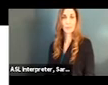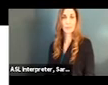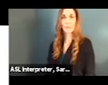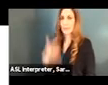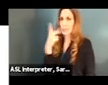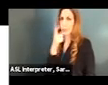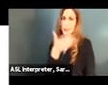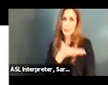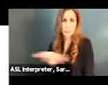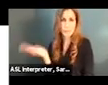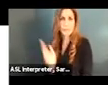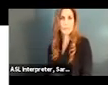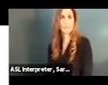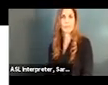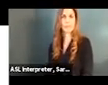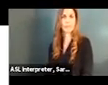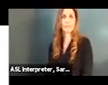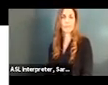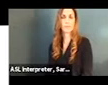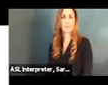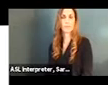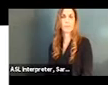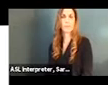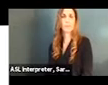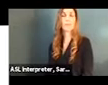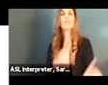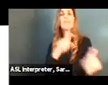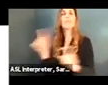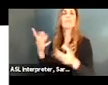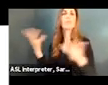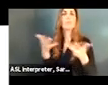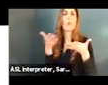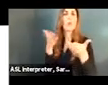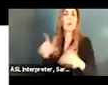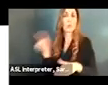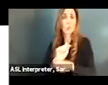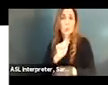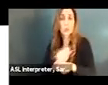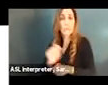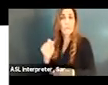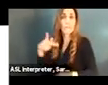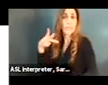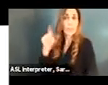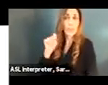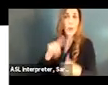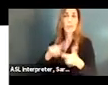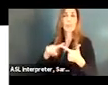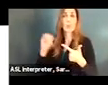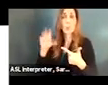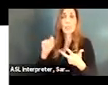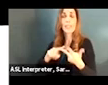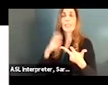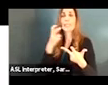We'll see if this works. So I'm gonna launch this poll and it asks, in what capacity do you work? Physical therapist, occupational therapist, speech